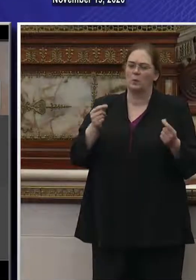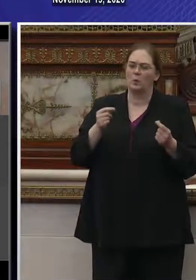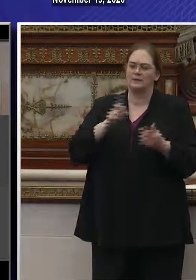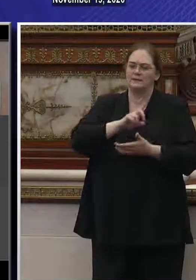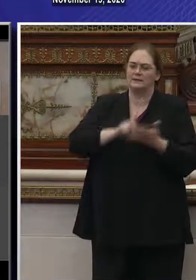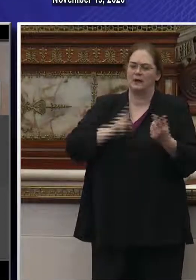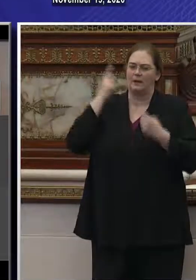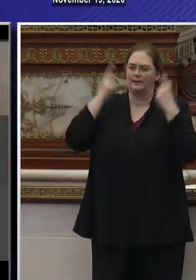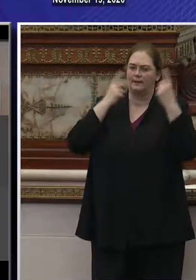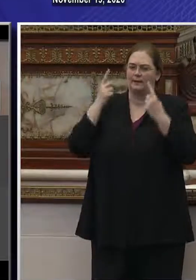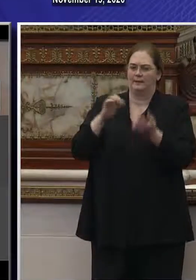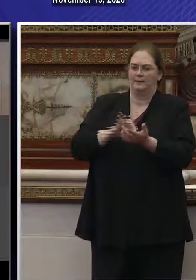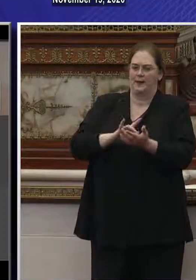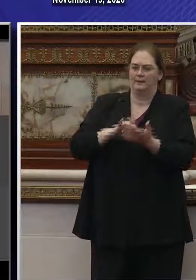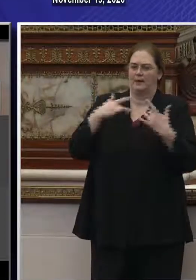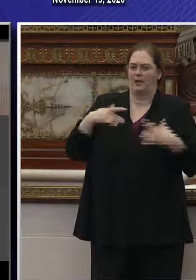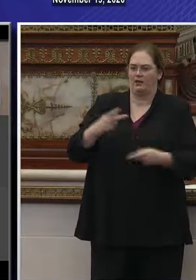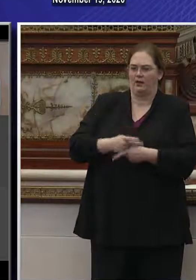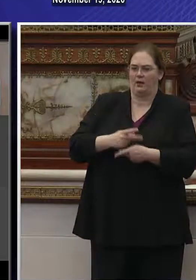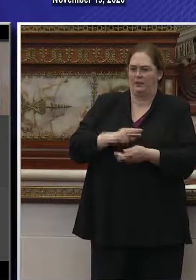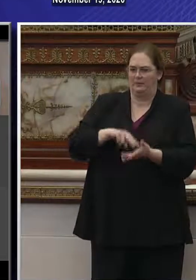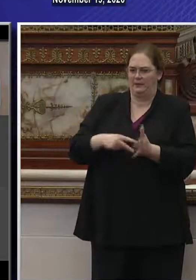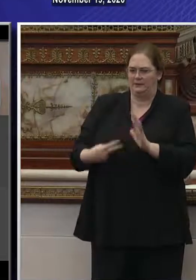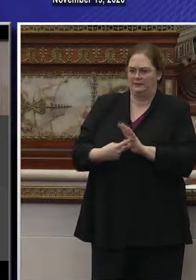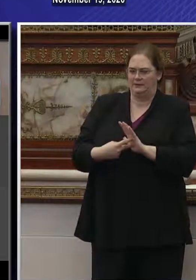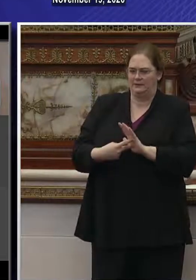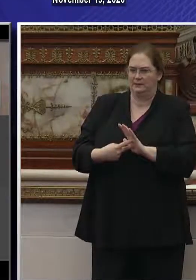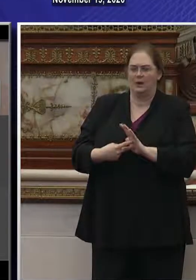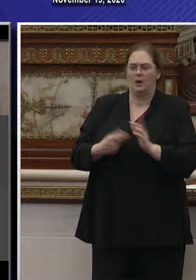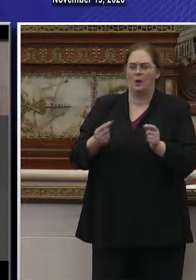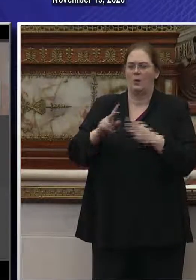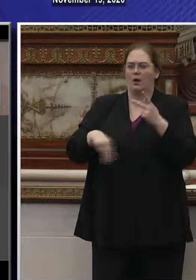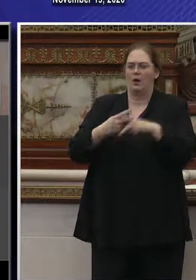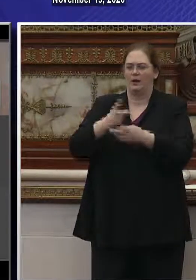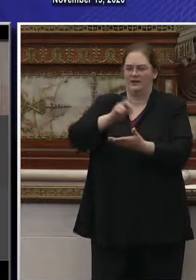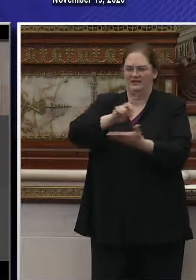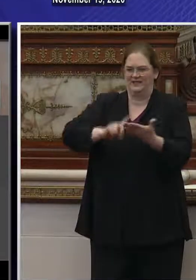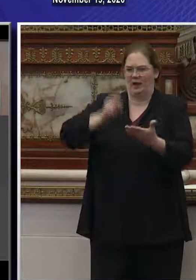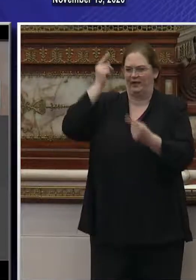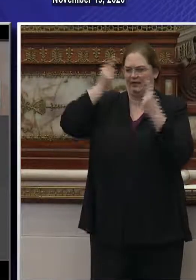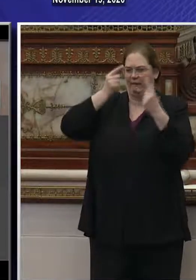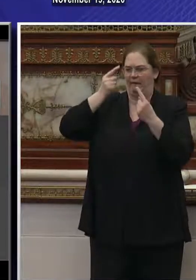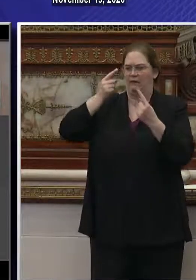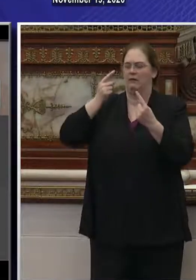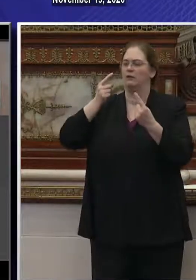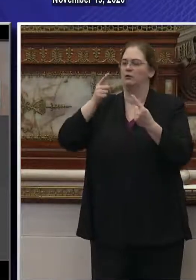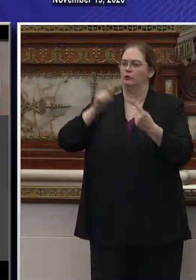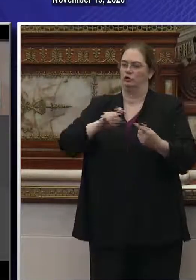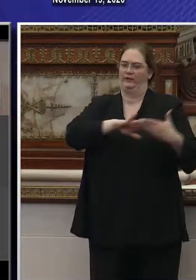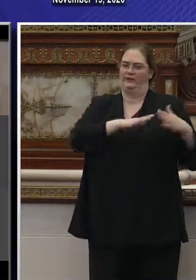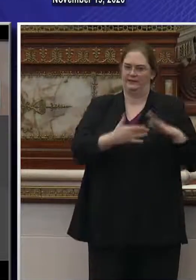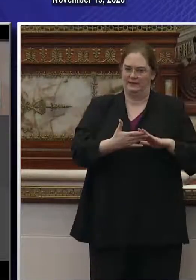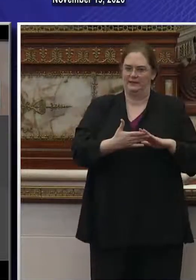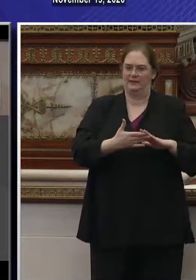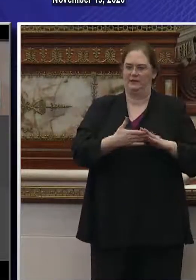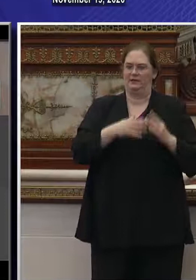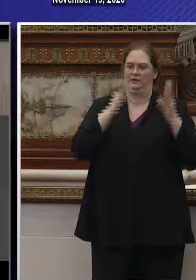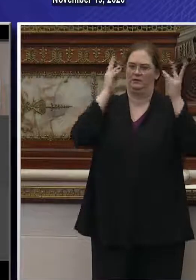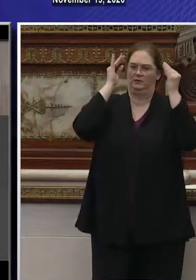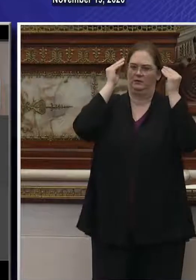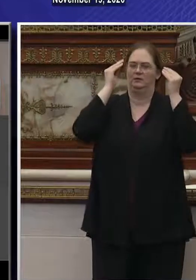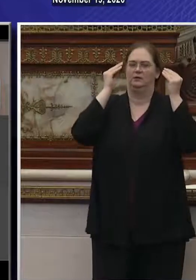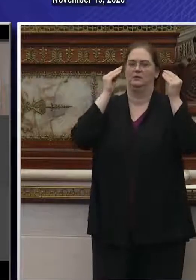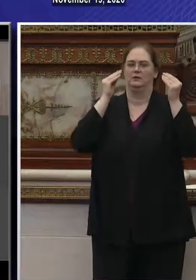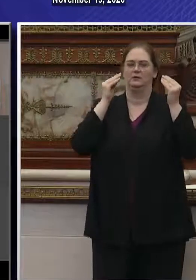design thinking in medicine and healthcare means, and what kind of design thinking should the city be thinking about to